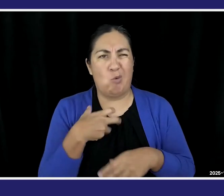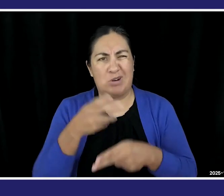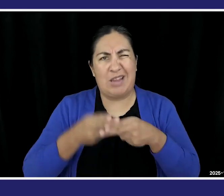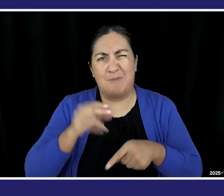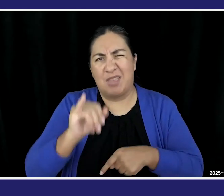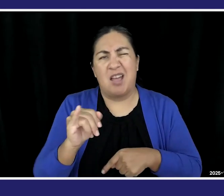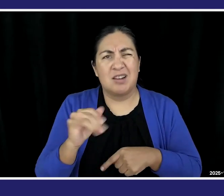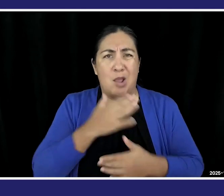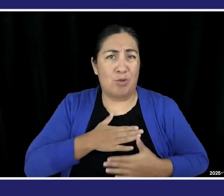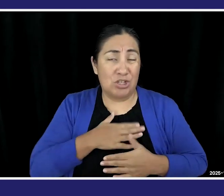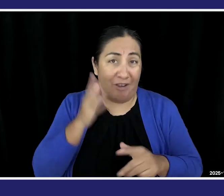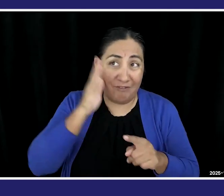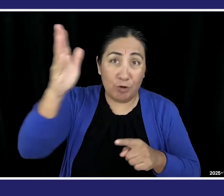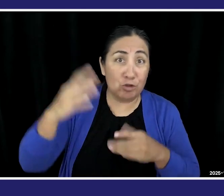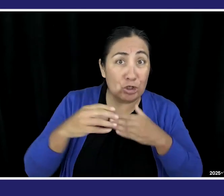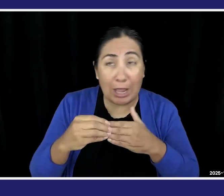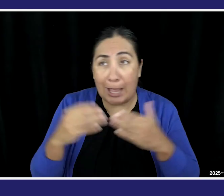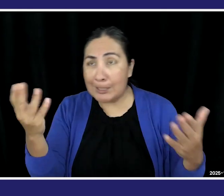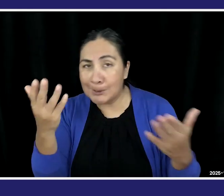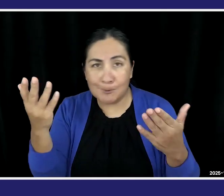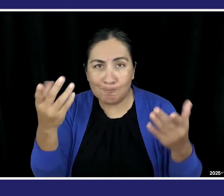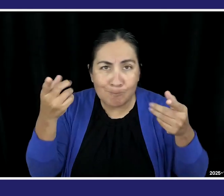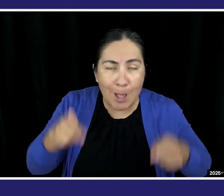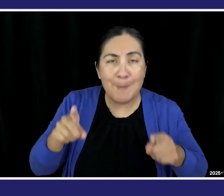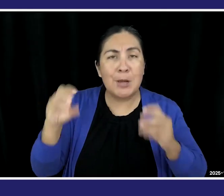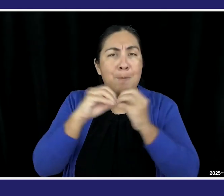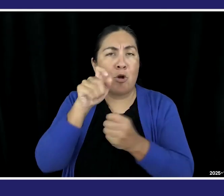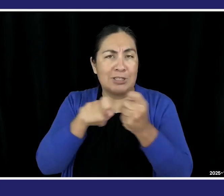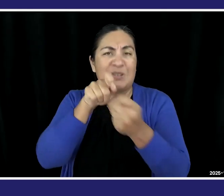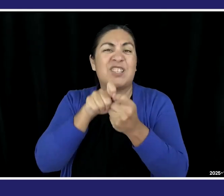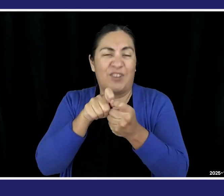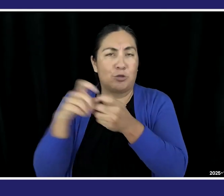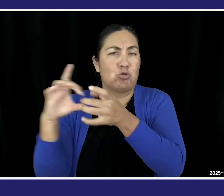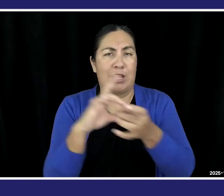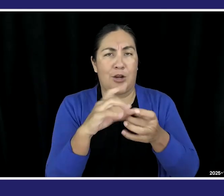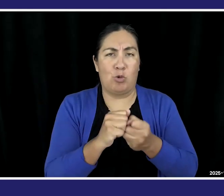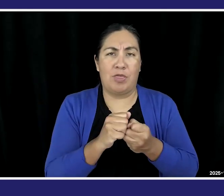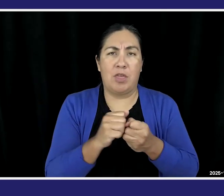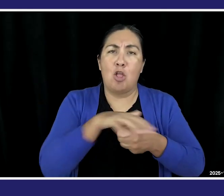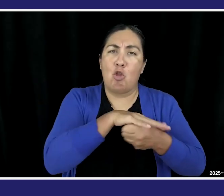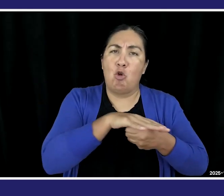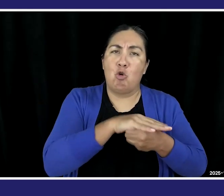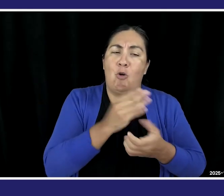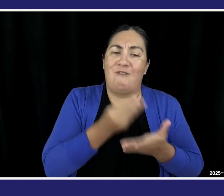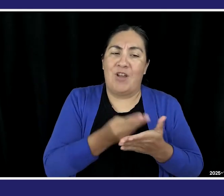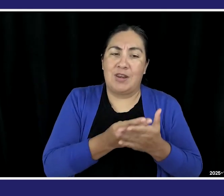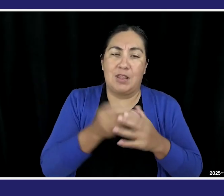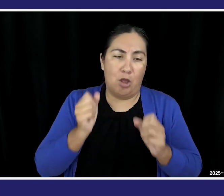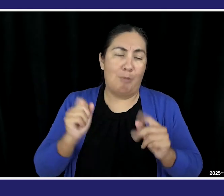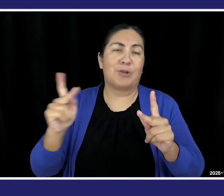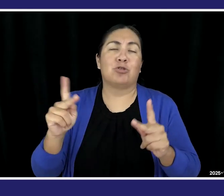future guidance coming out around and more specifics around the local funding opportunities, including